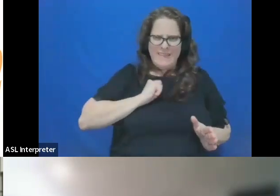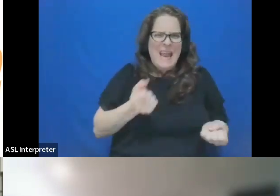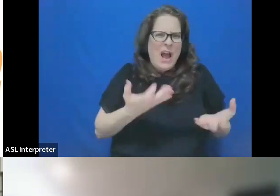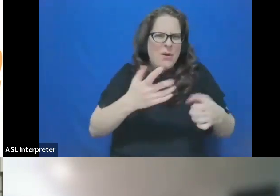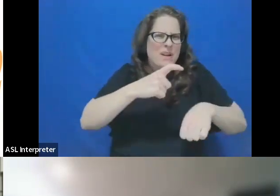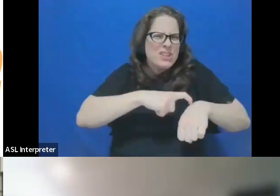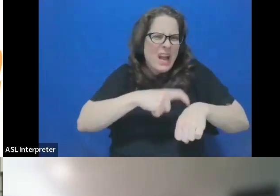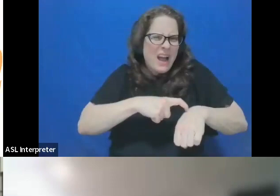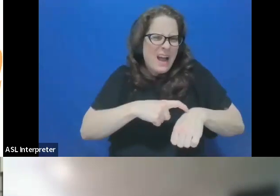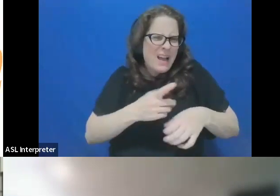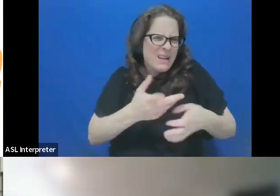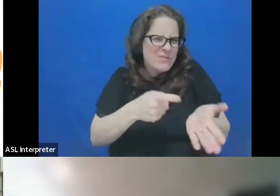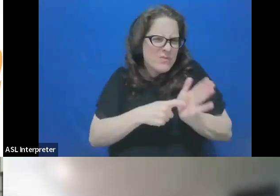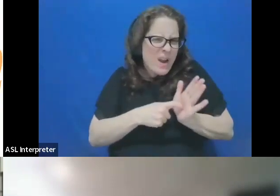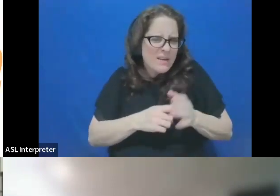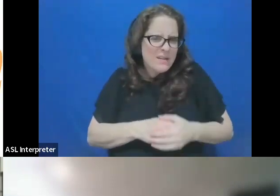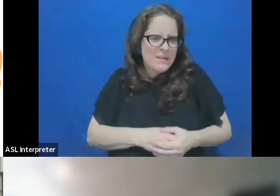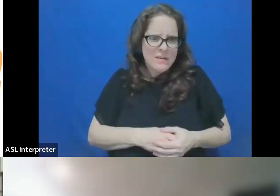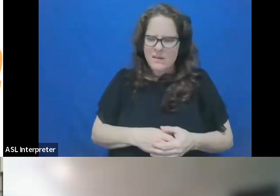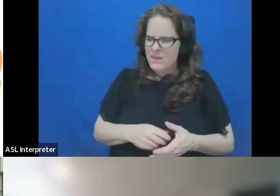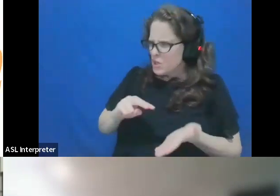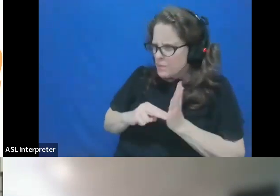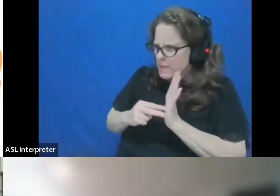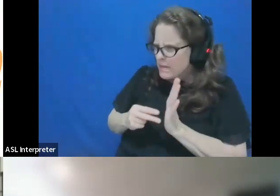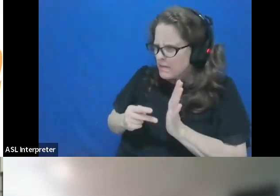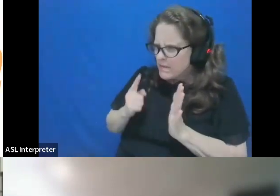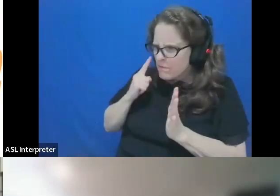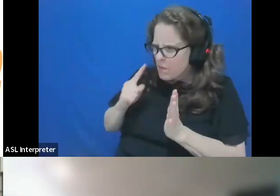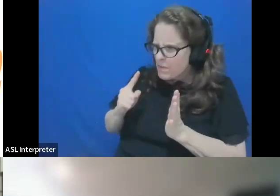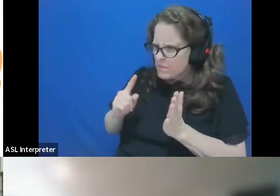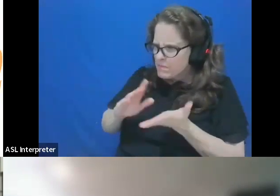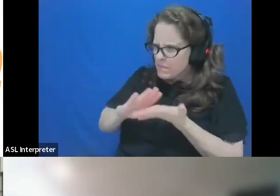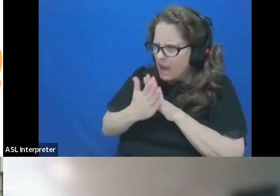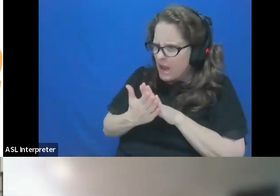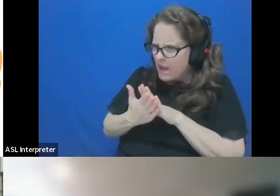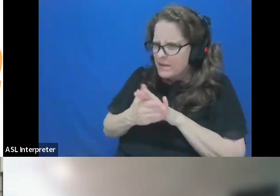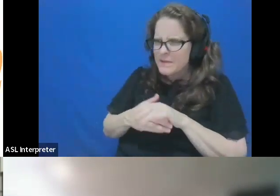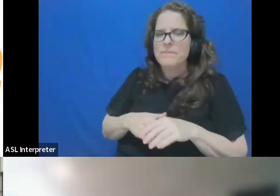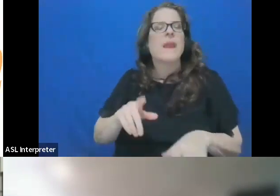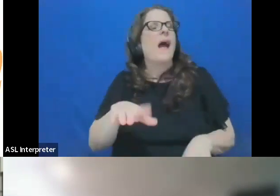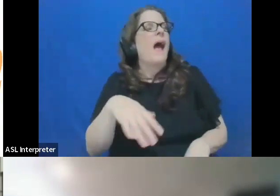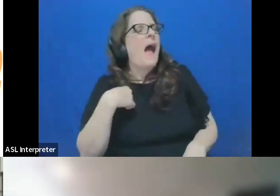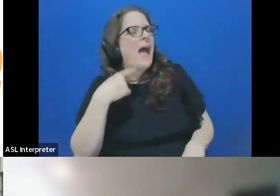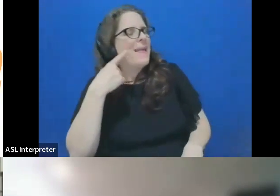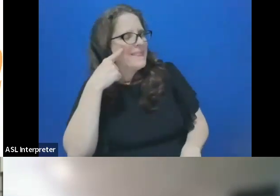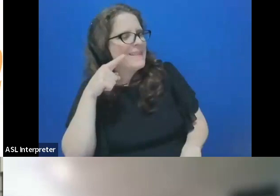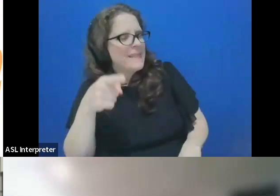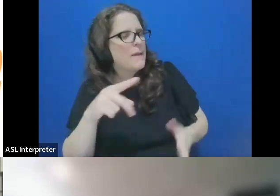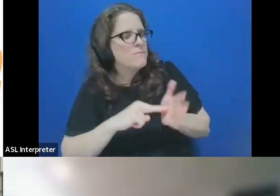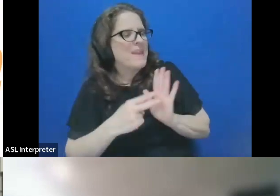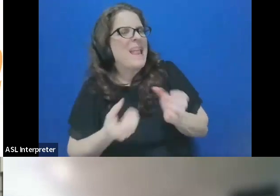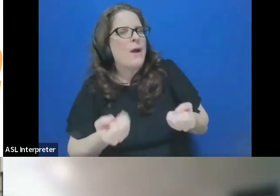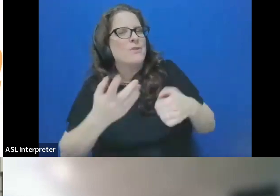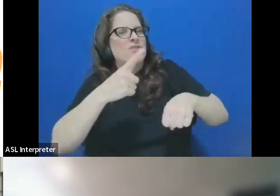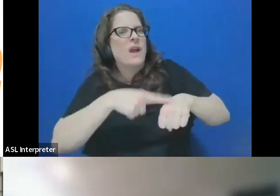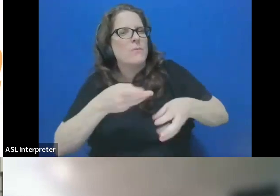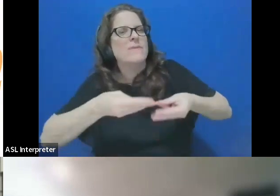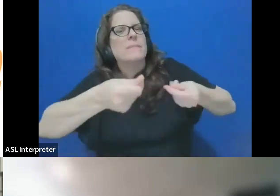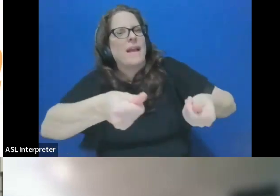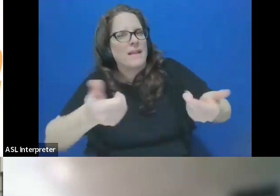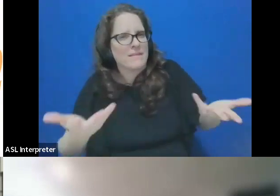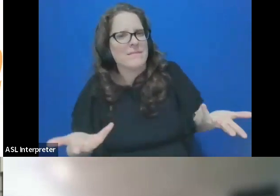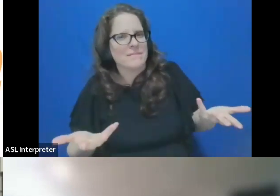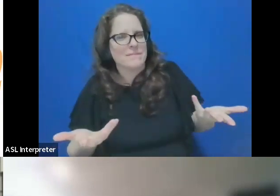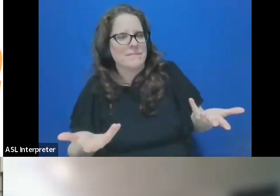How much time for them to become a co-trustee? I don't really understand the question. I think they meaning how much time would they have